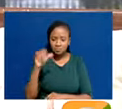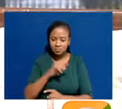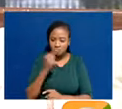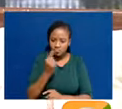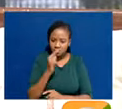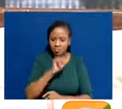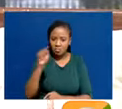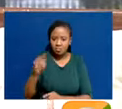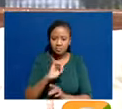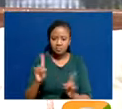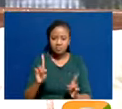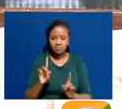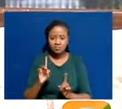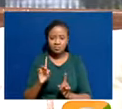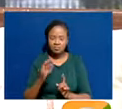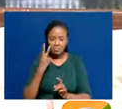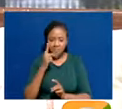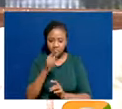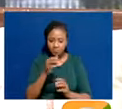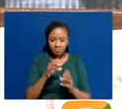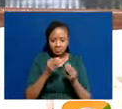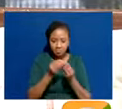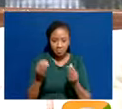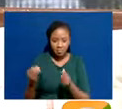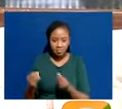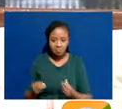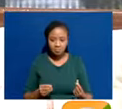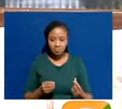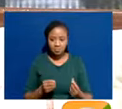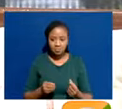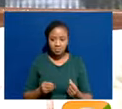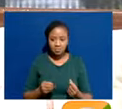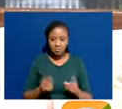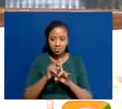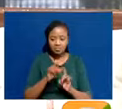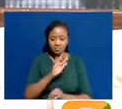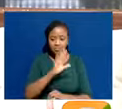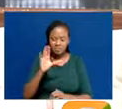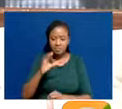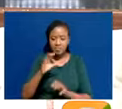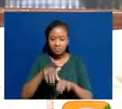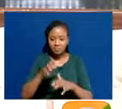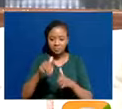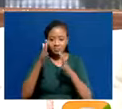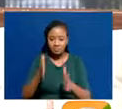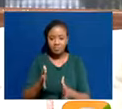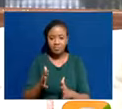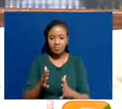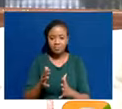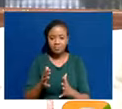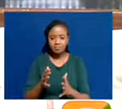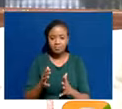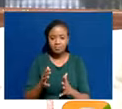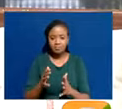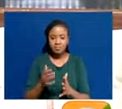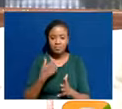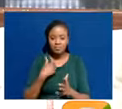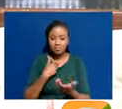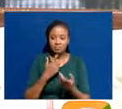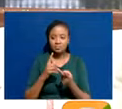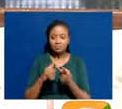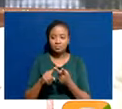solutions we can have. The sewer that was spilling is farmers blocking. There are rocks in the system. They put rocks, they